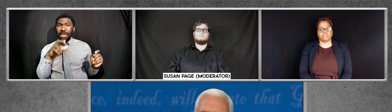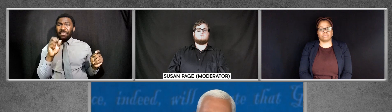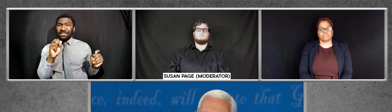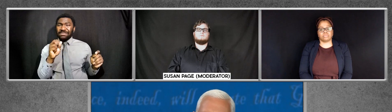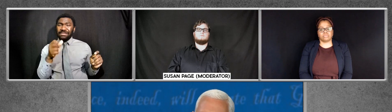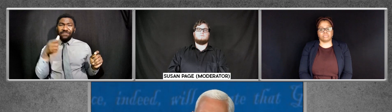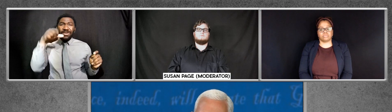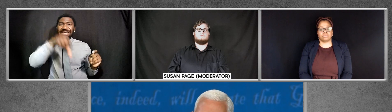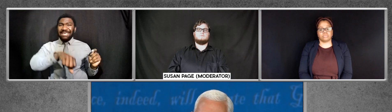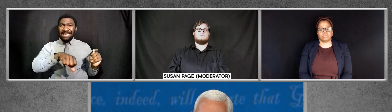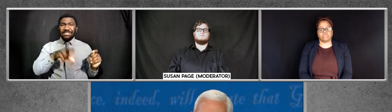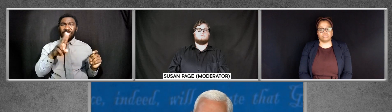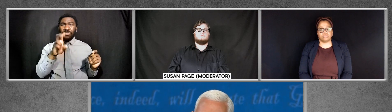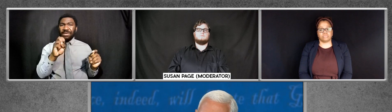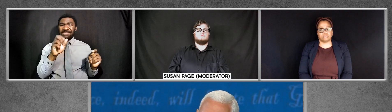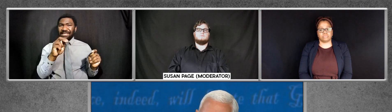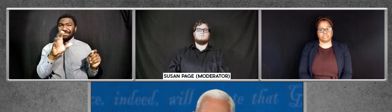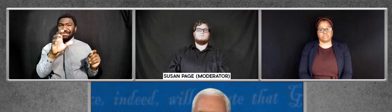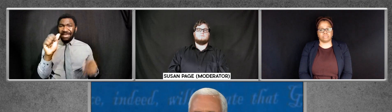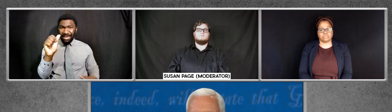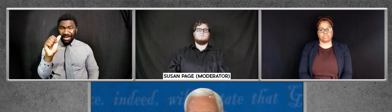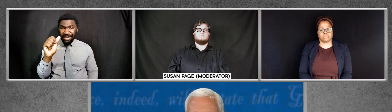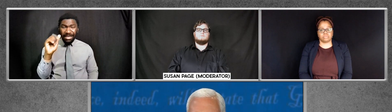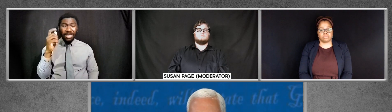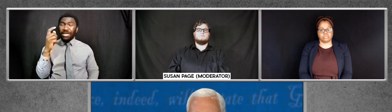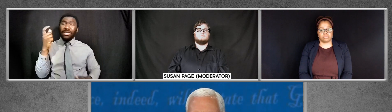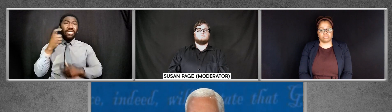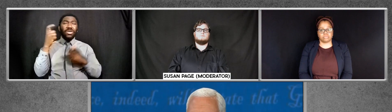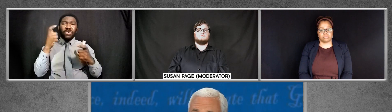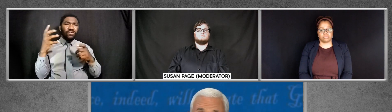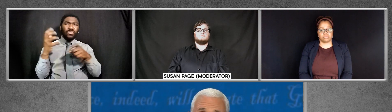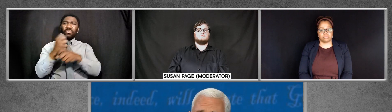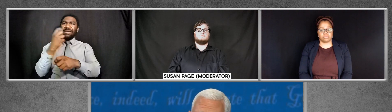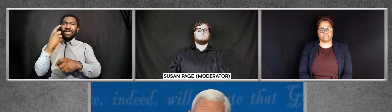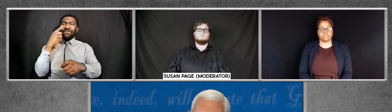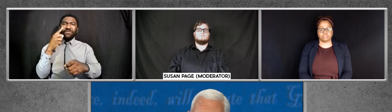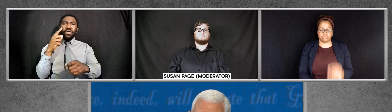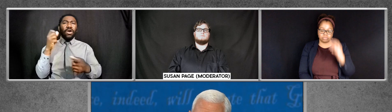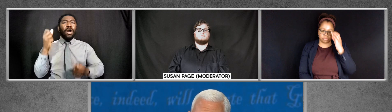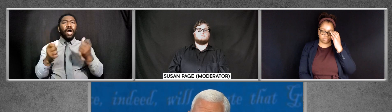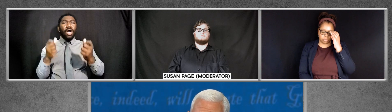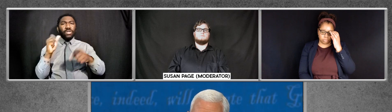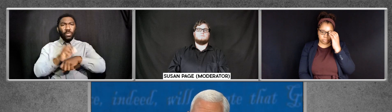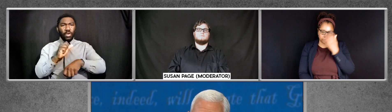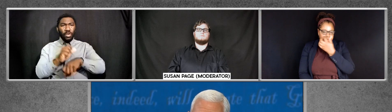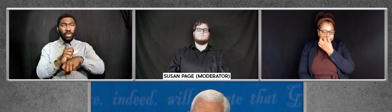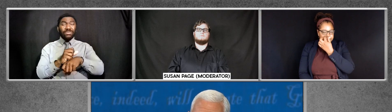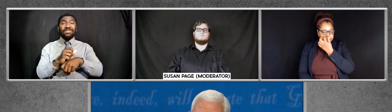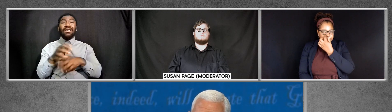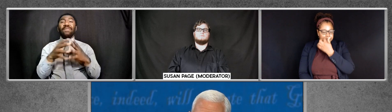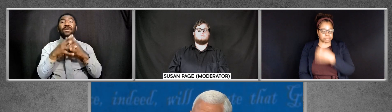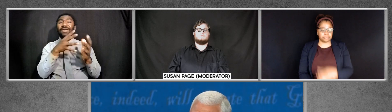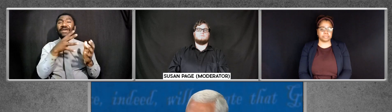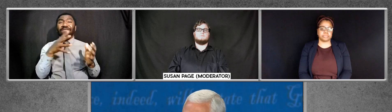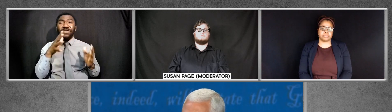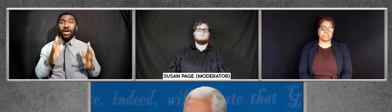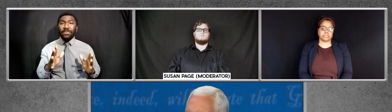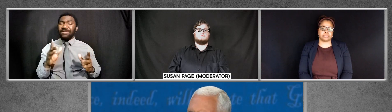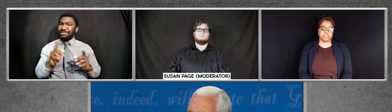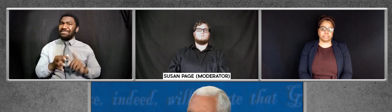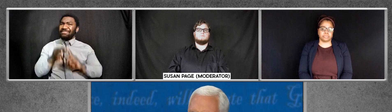huge win for American auto workers. It was a huge win for American farmers, especially dairy in the upper Midwest. But